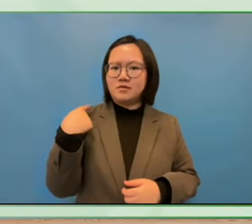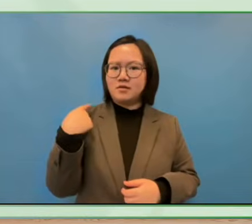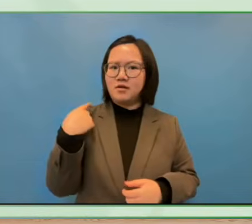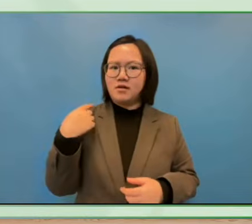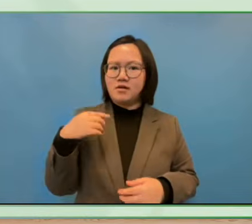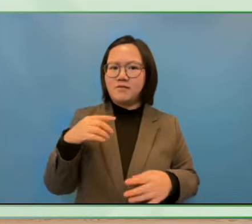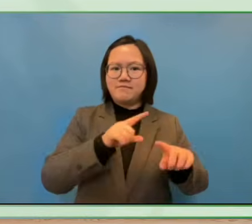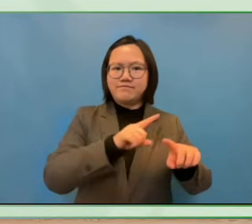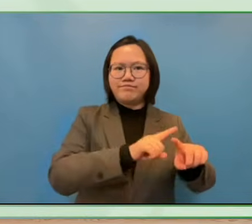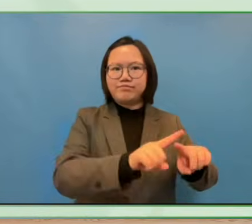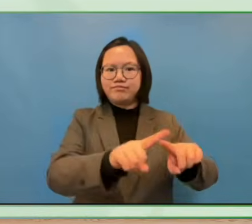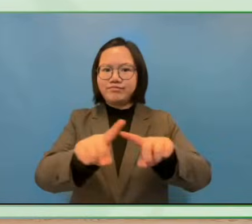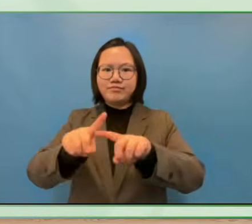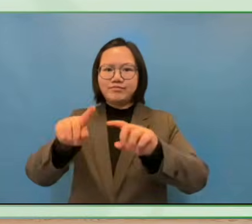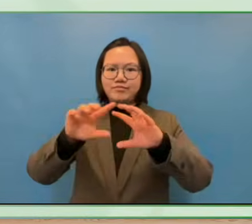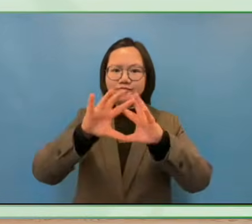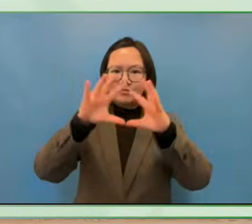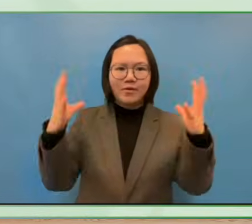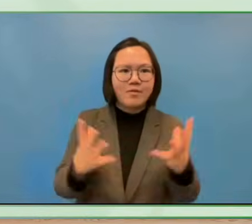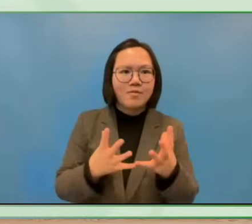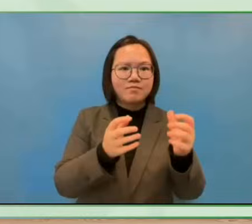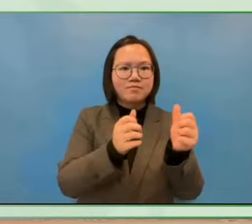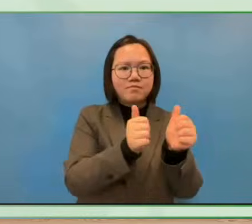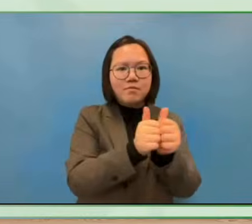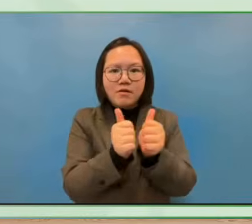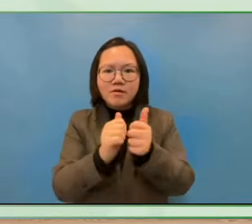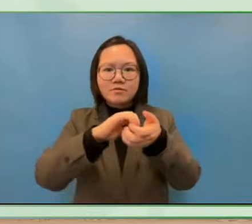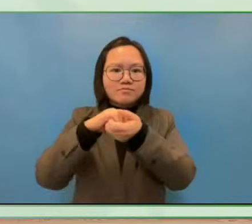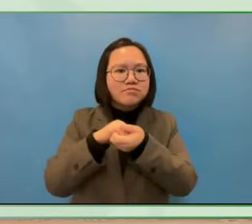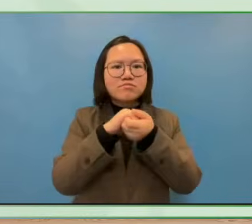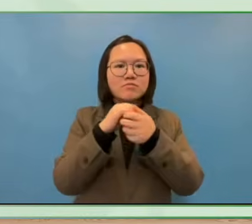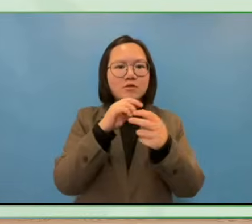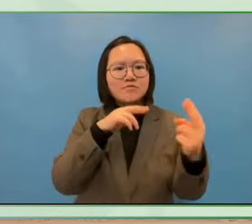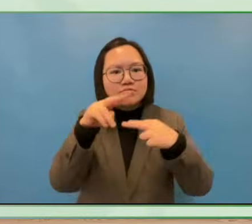Light for the World, where we also discussed various aspects of